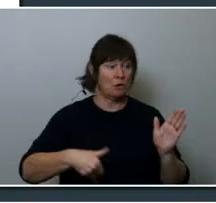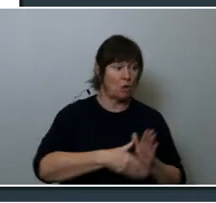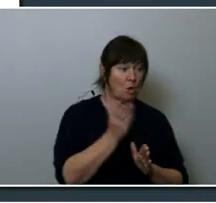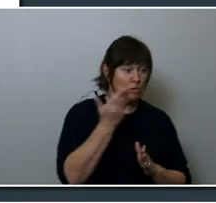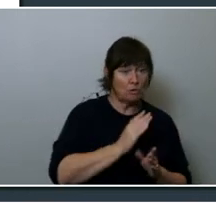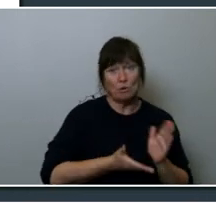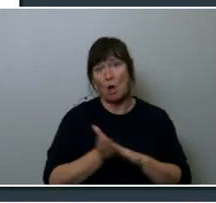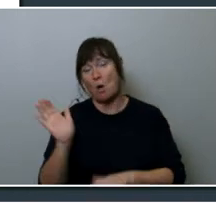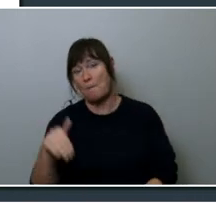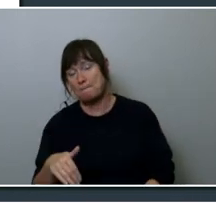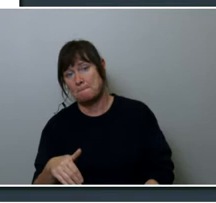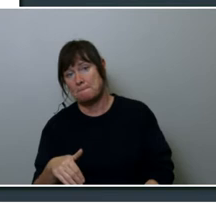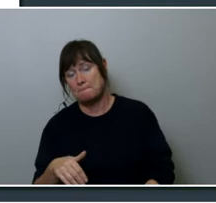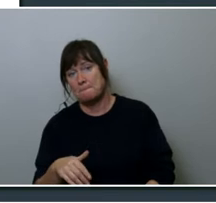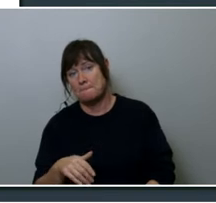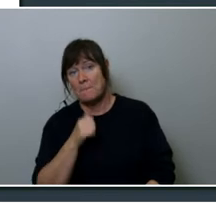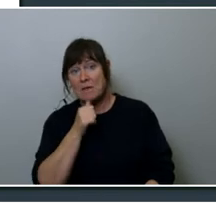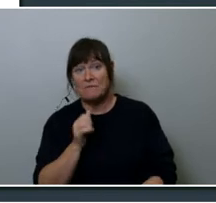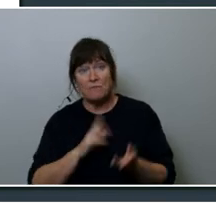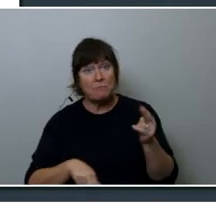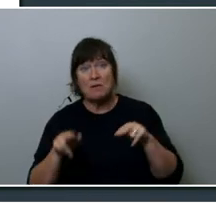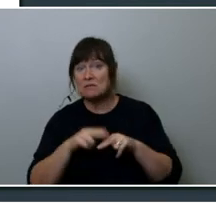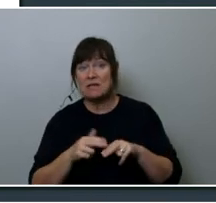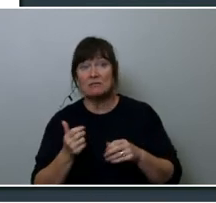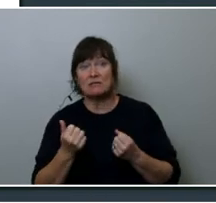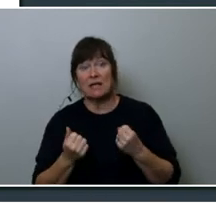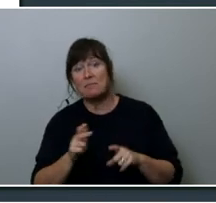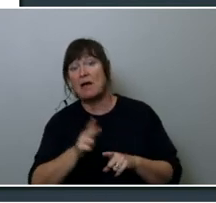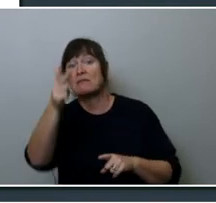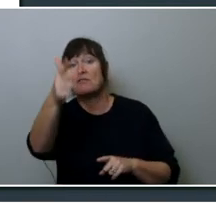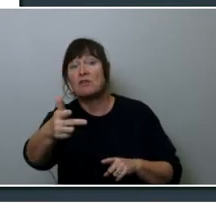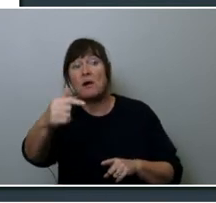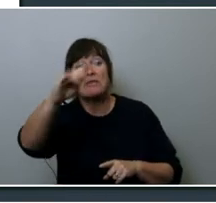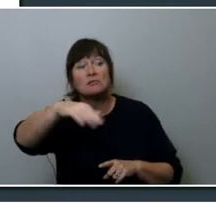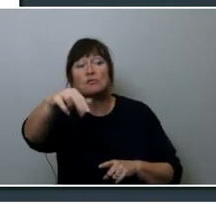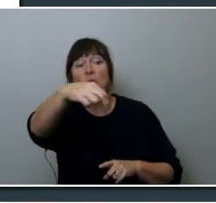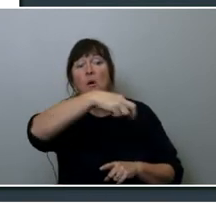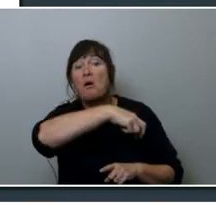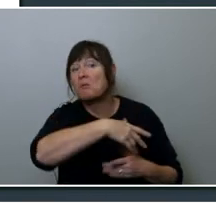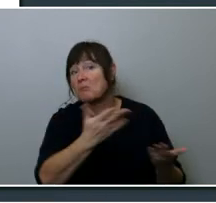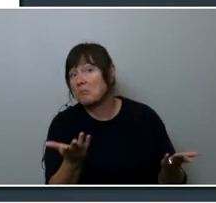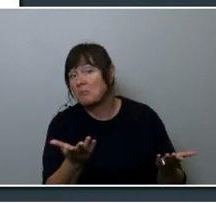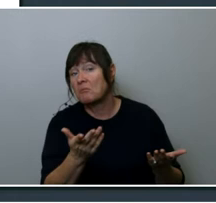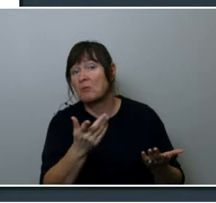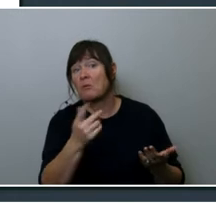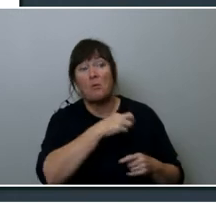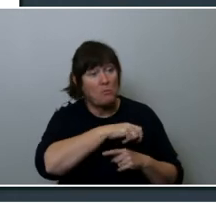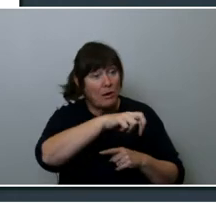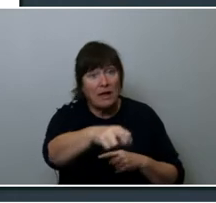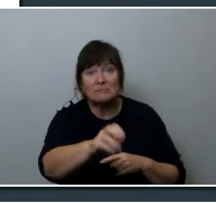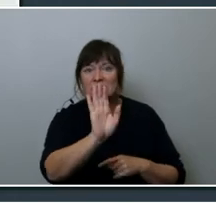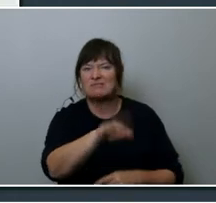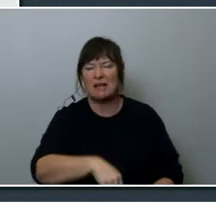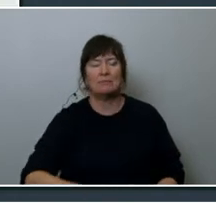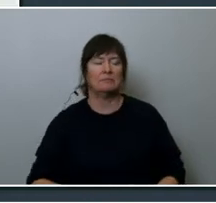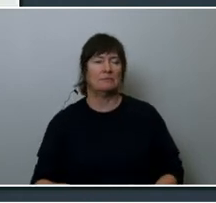And if that means that children have to walk, parents have to park slightly further away so their kids have to walk a slight bit further to pick them up, we don't worry about